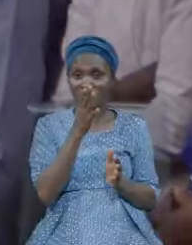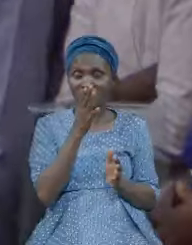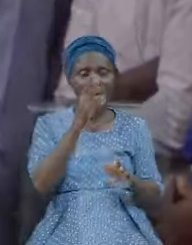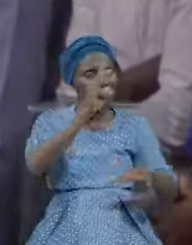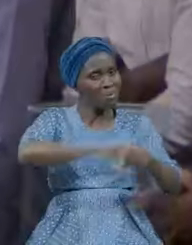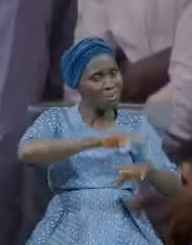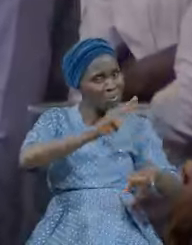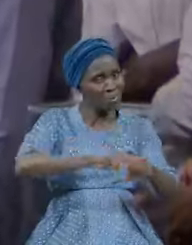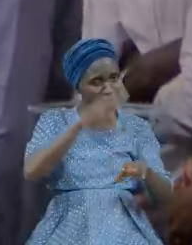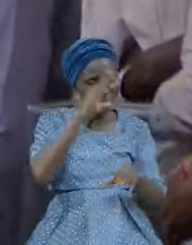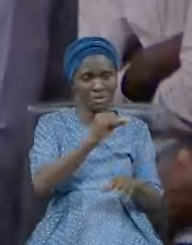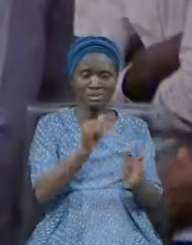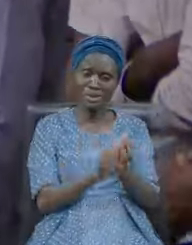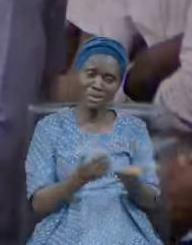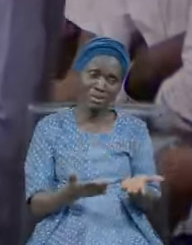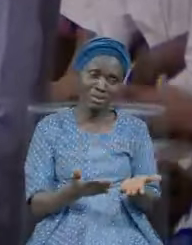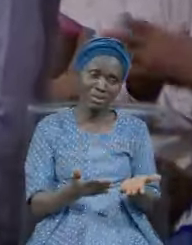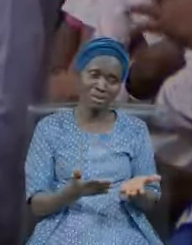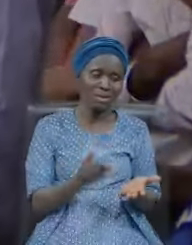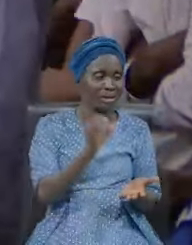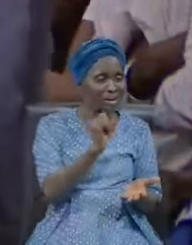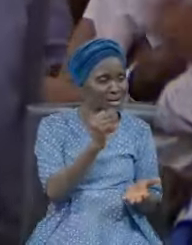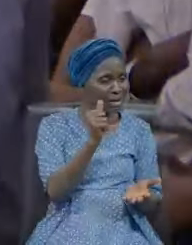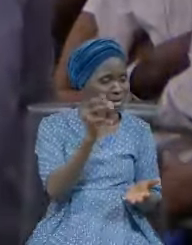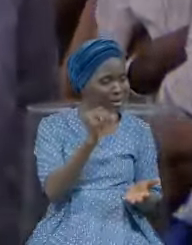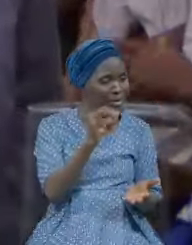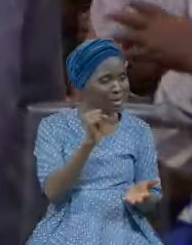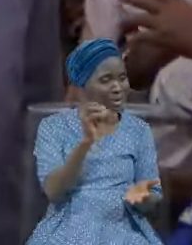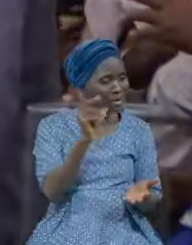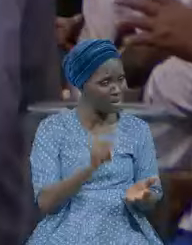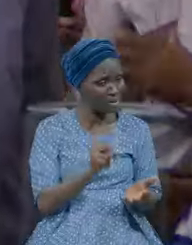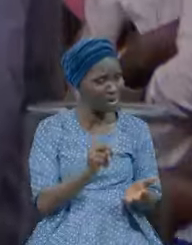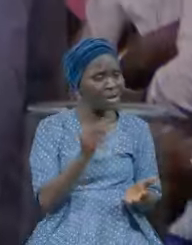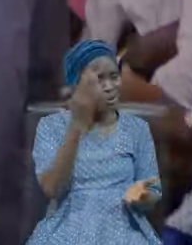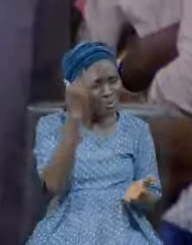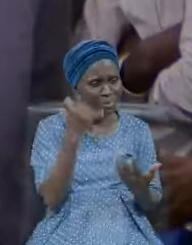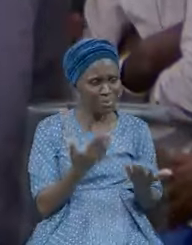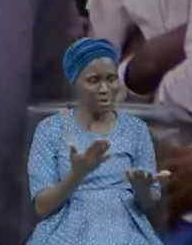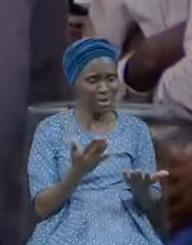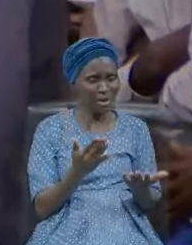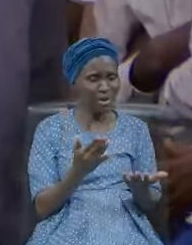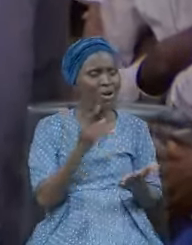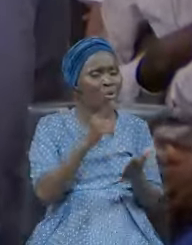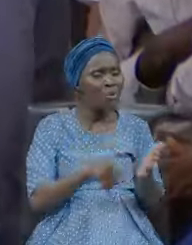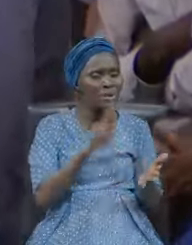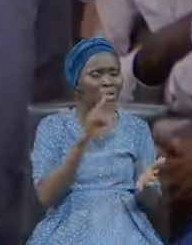son, where are you going? I know what I'm doing. I know what I'm doing."